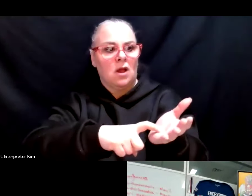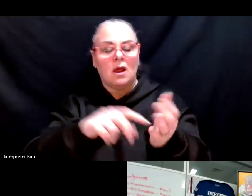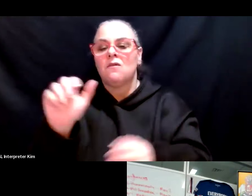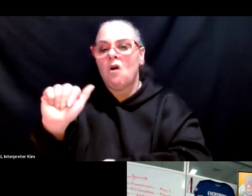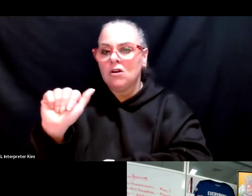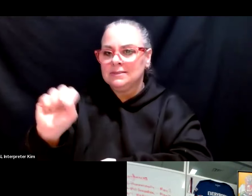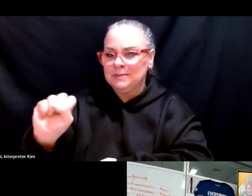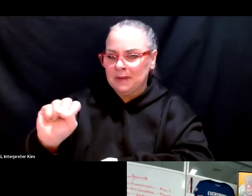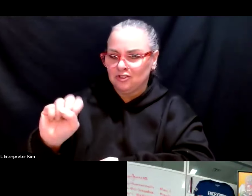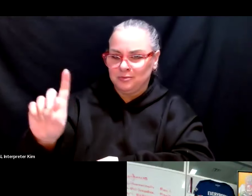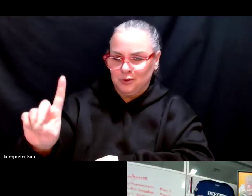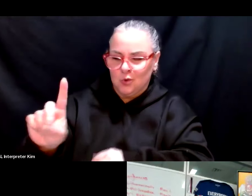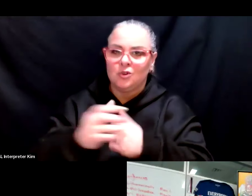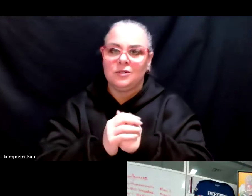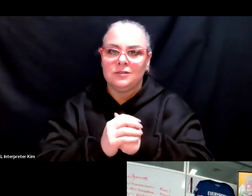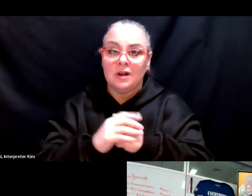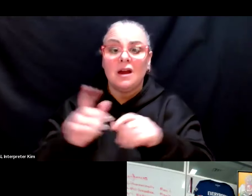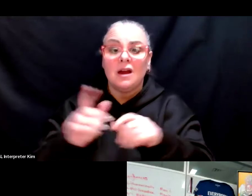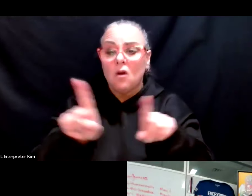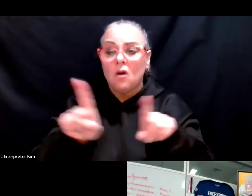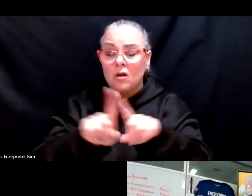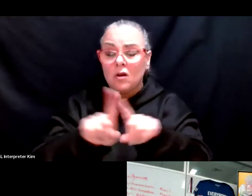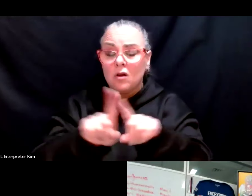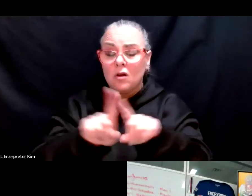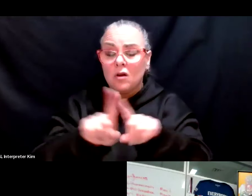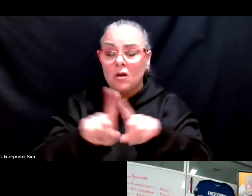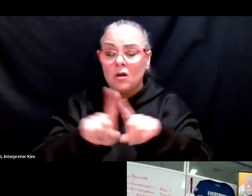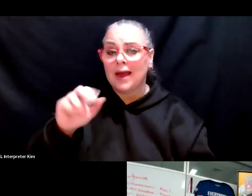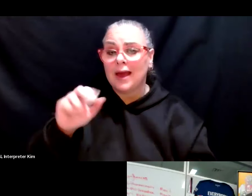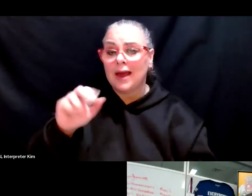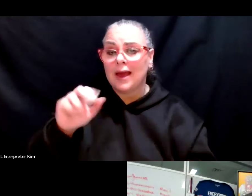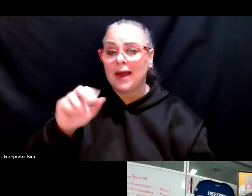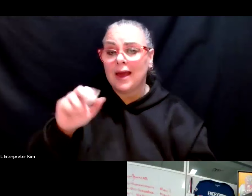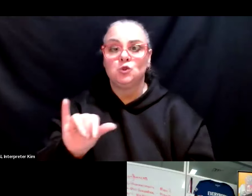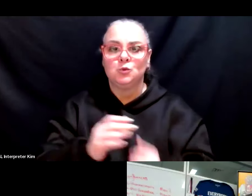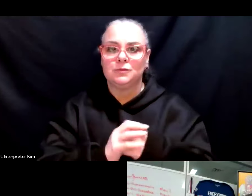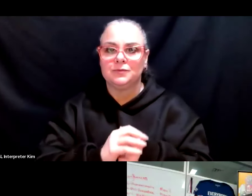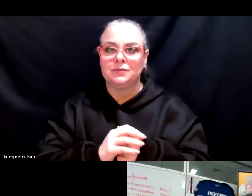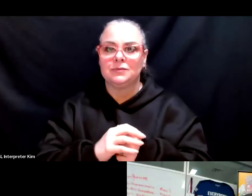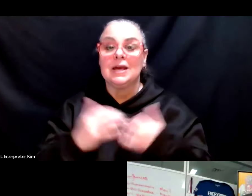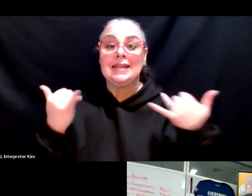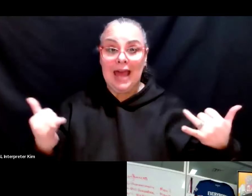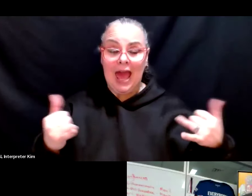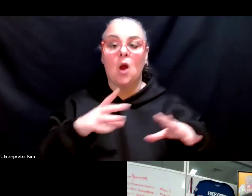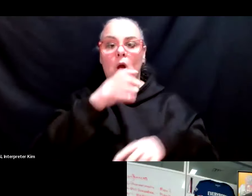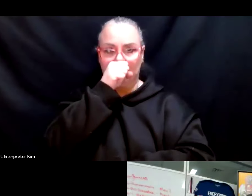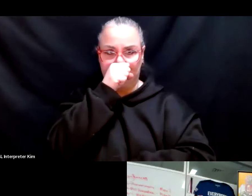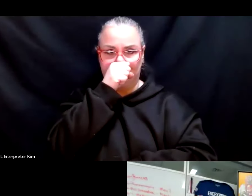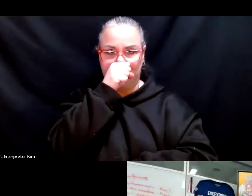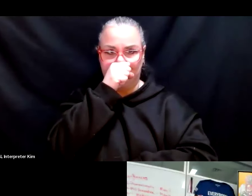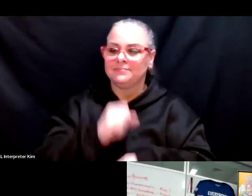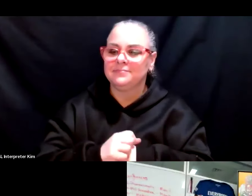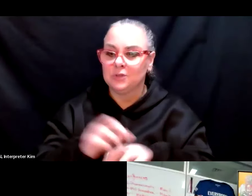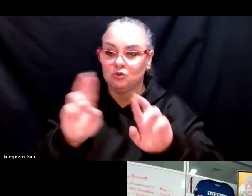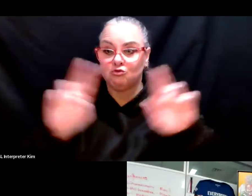as well as attention deficit hyperactivity disorder. And now I'm going to yield to folks that might have